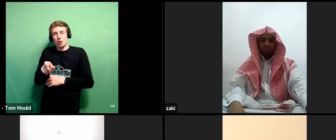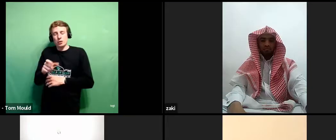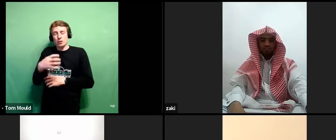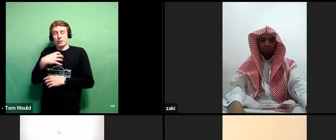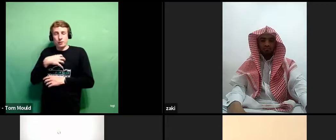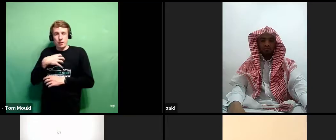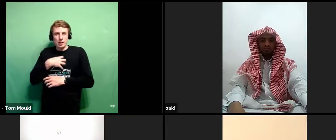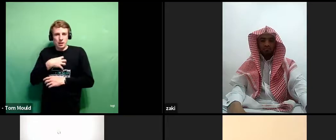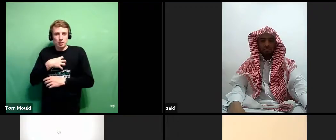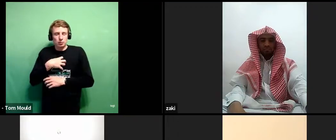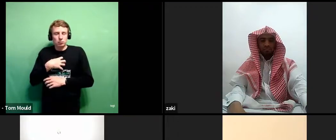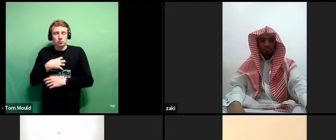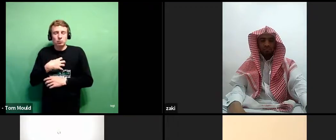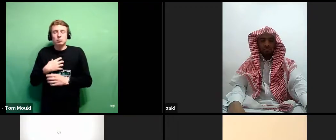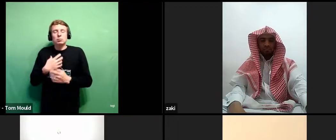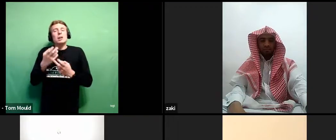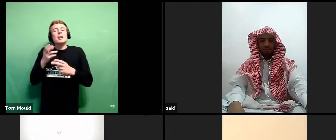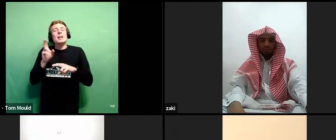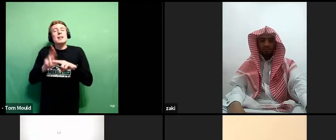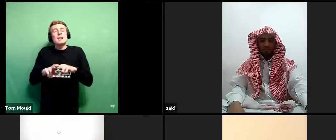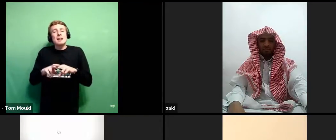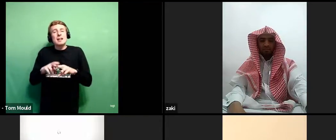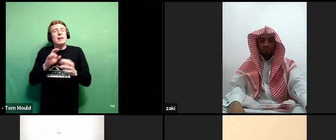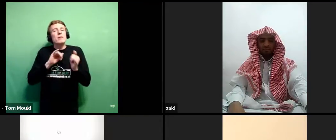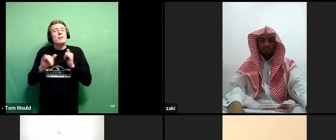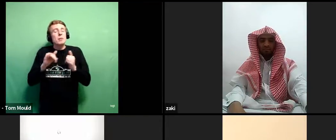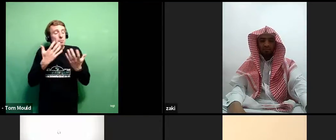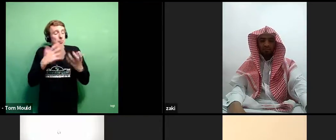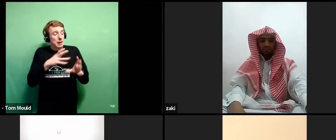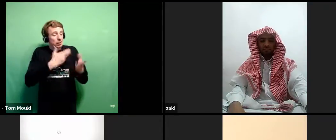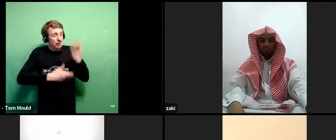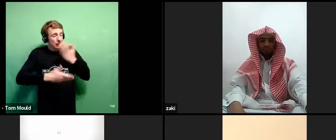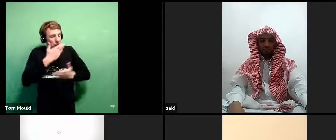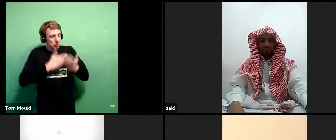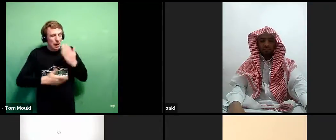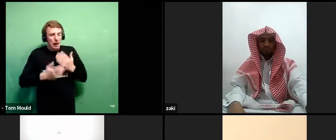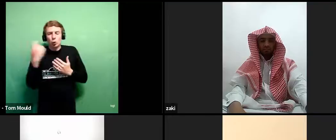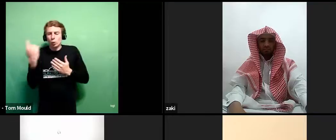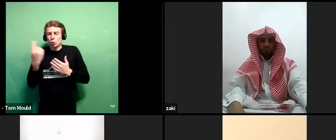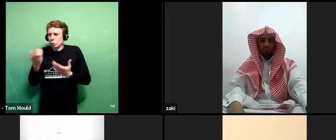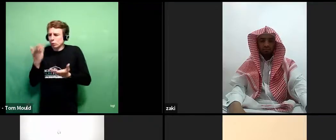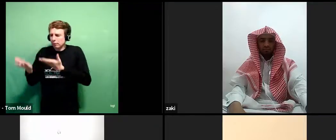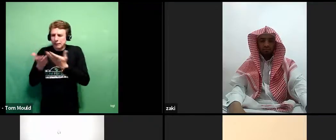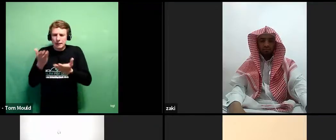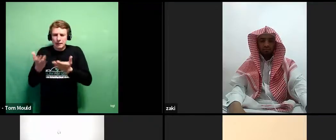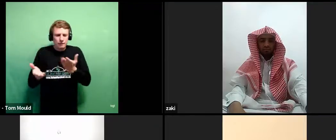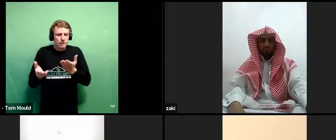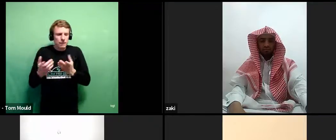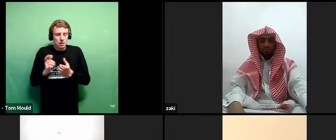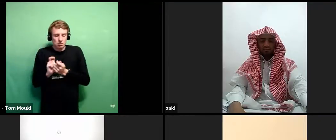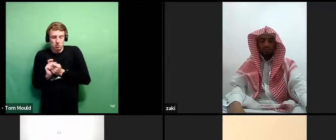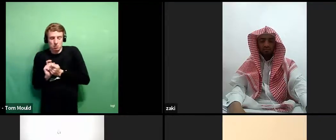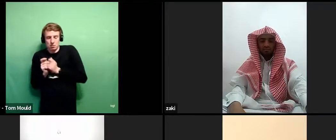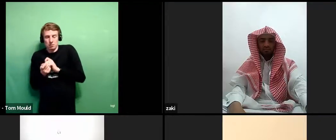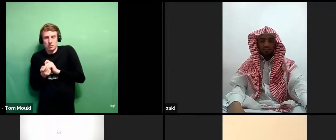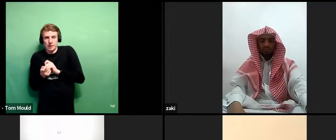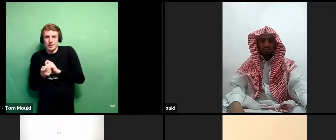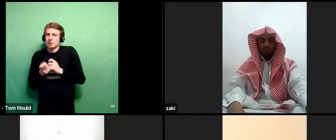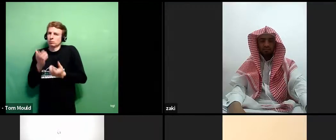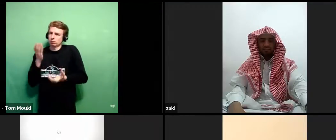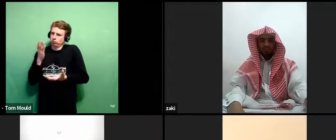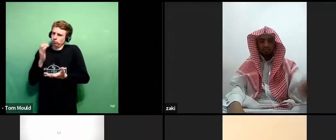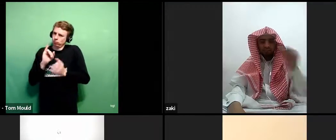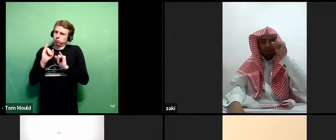then whoever changes the bequest after hearing it, the sin shall be on those who make the change. Truly Allah is all